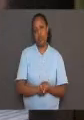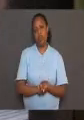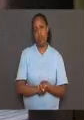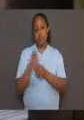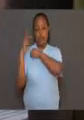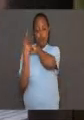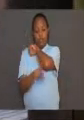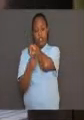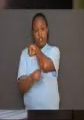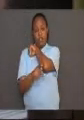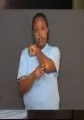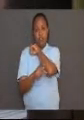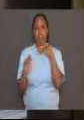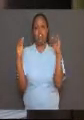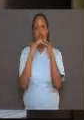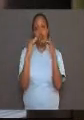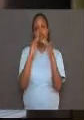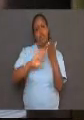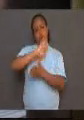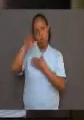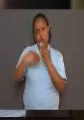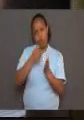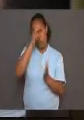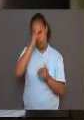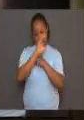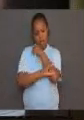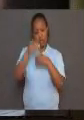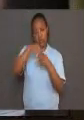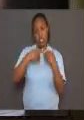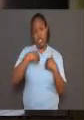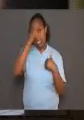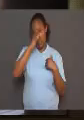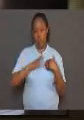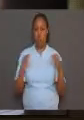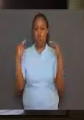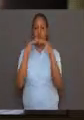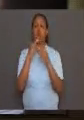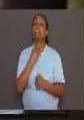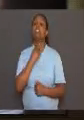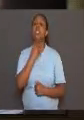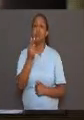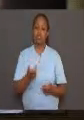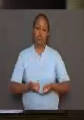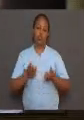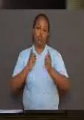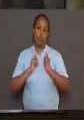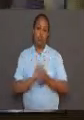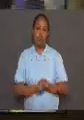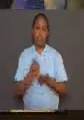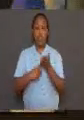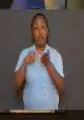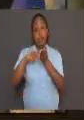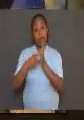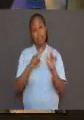Political equality ensures that everyone in the country has an equal voice. It